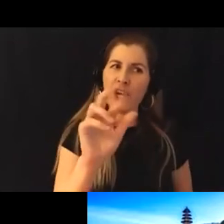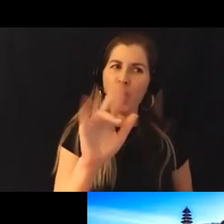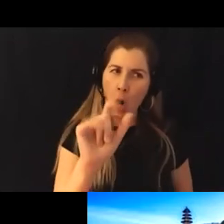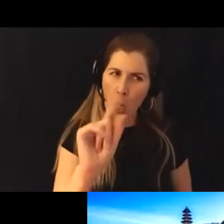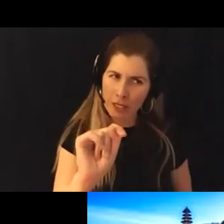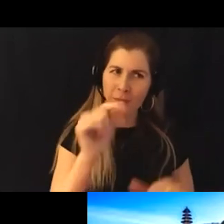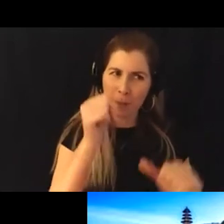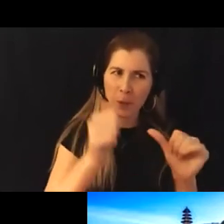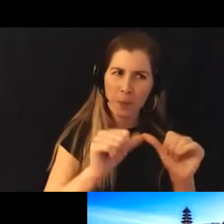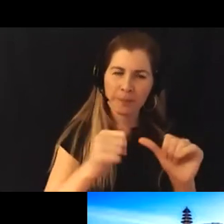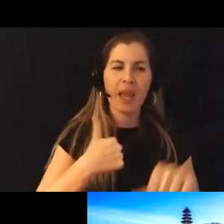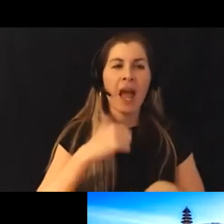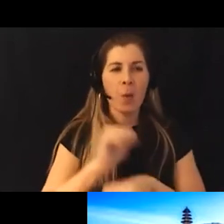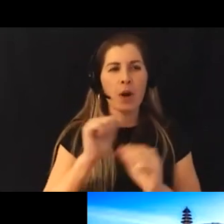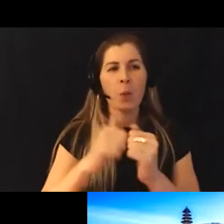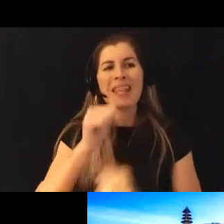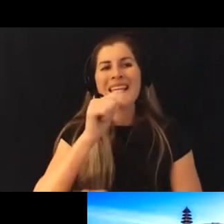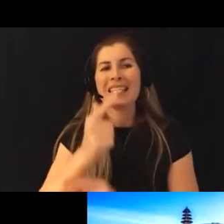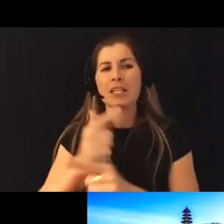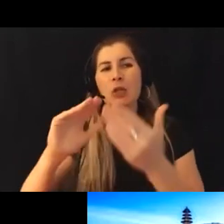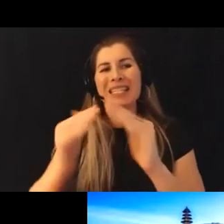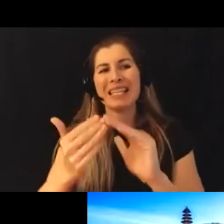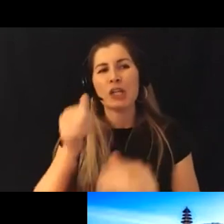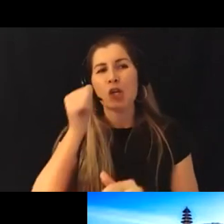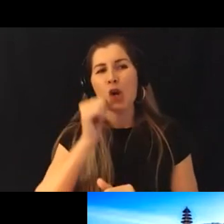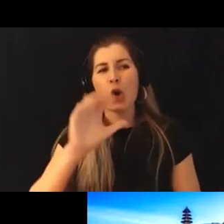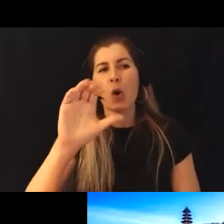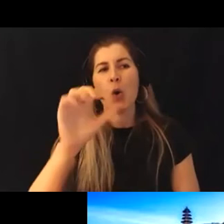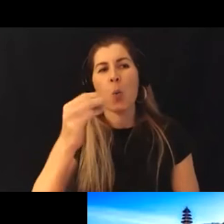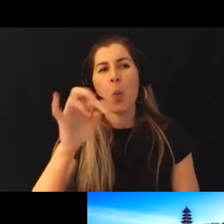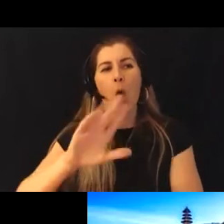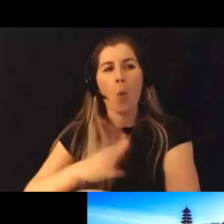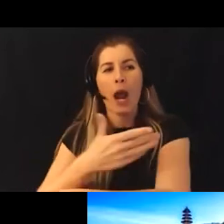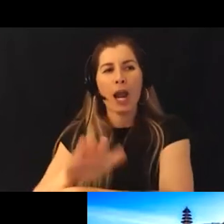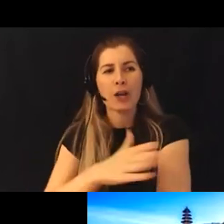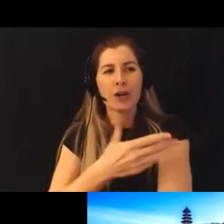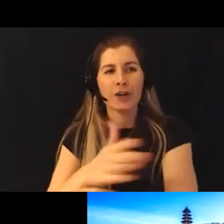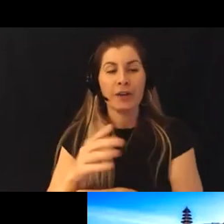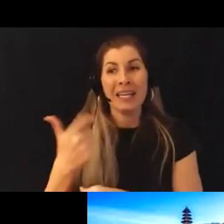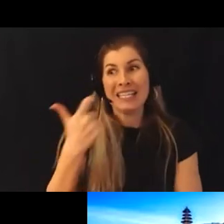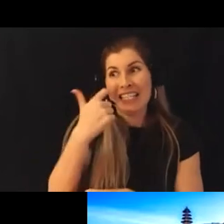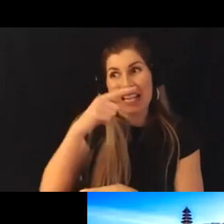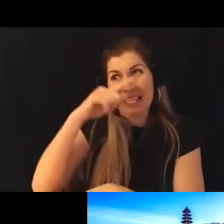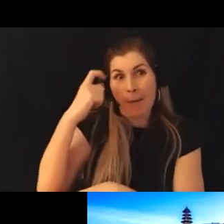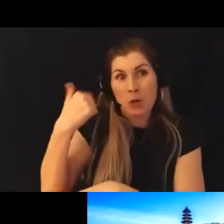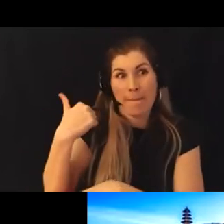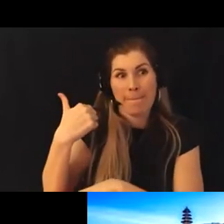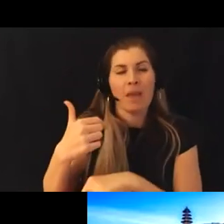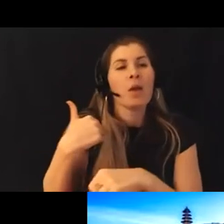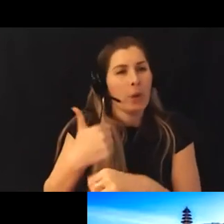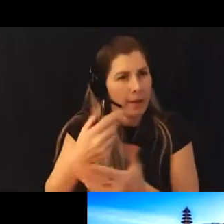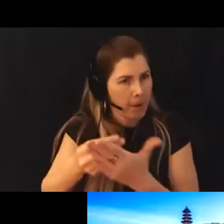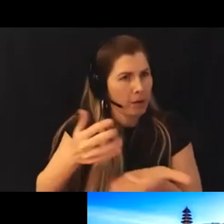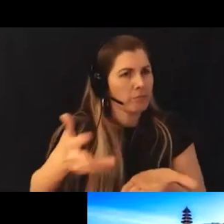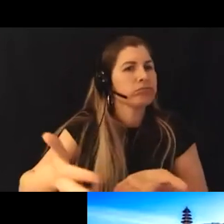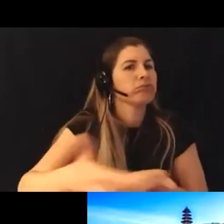So I work with Sister Cities Girl Choir, which is an organization I founded. And this summer, we also did the same thing. We were able to raise a bunch of money